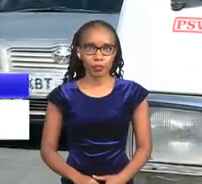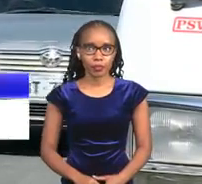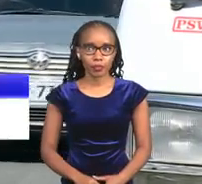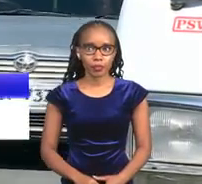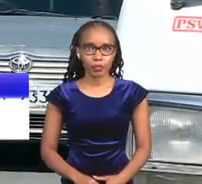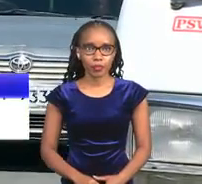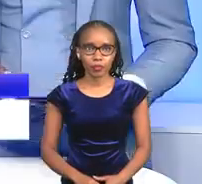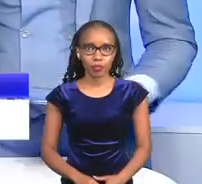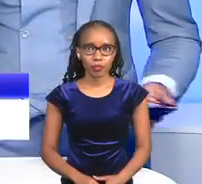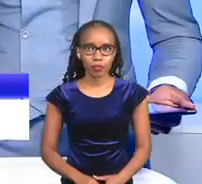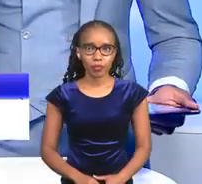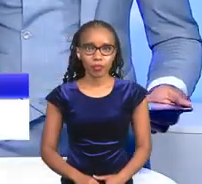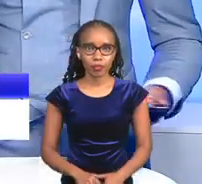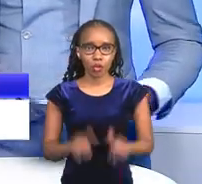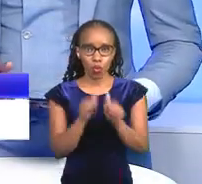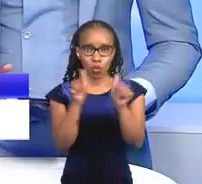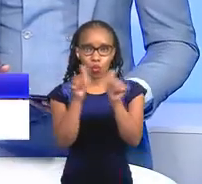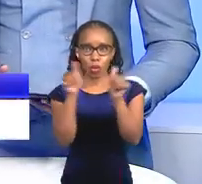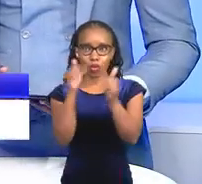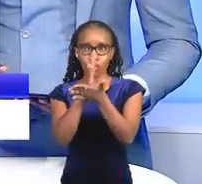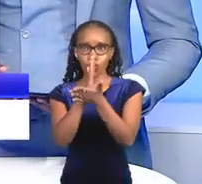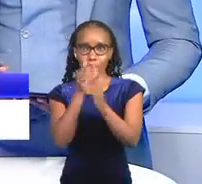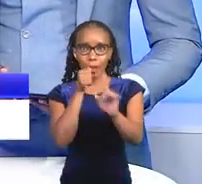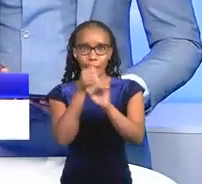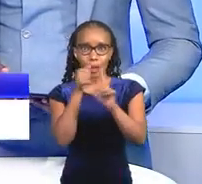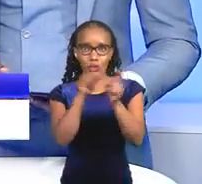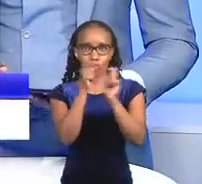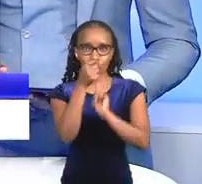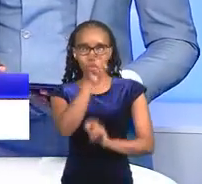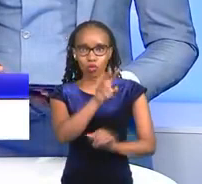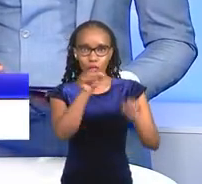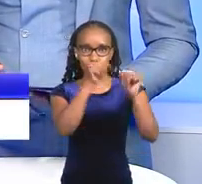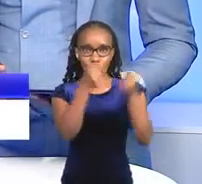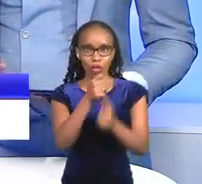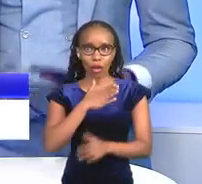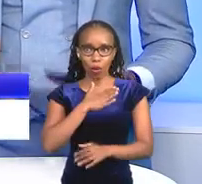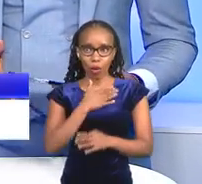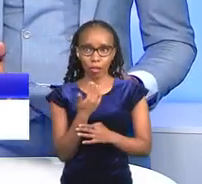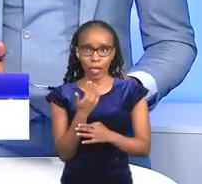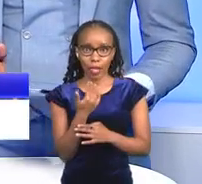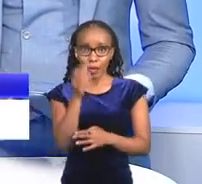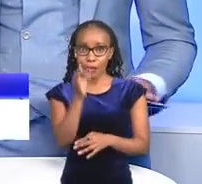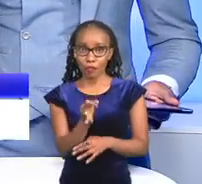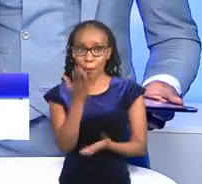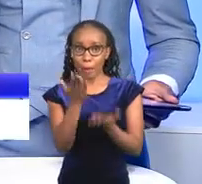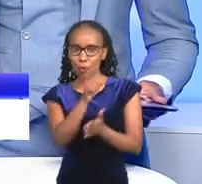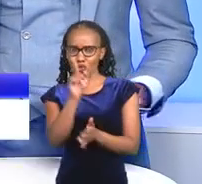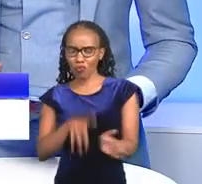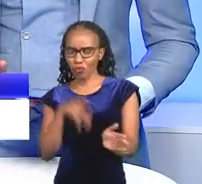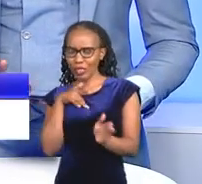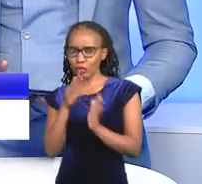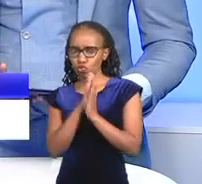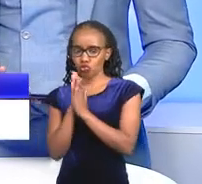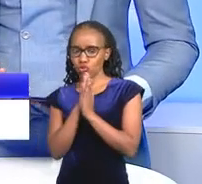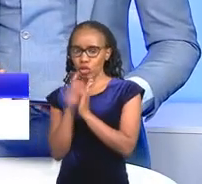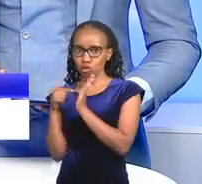News. Well, indeed, the impact of Switch TV in our society. And as well, if you have a story that you feel should